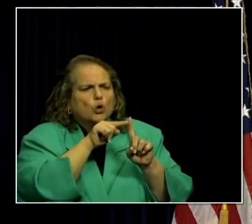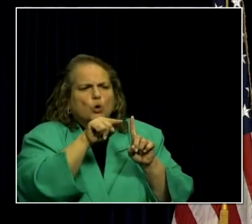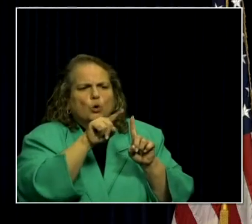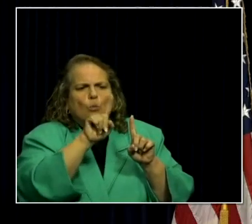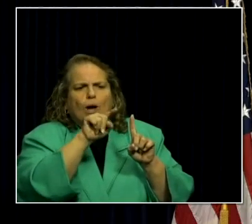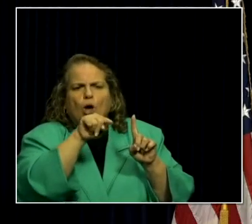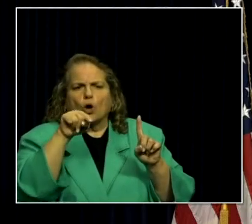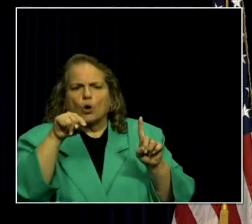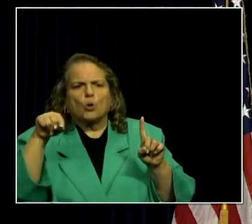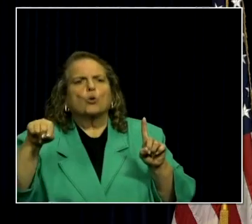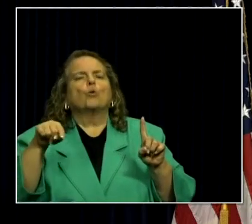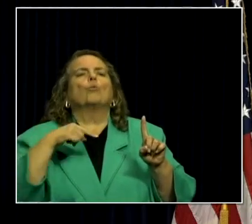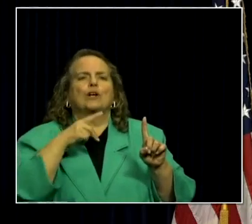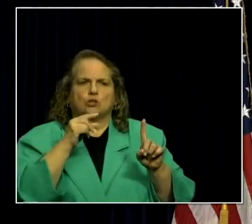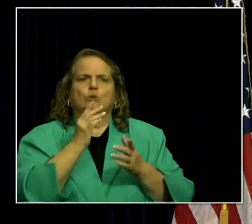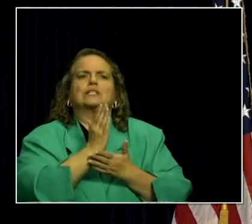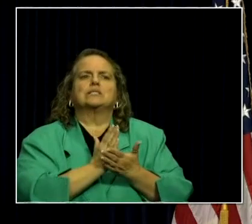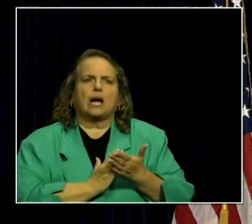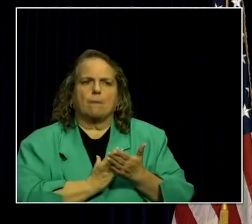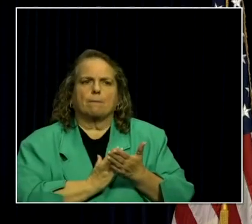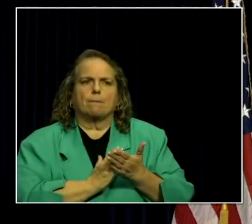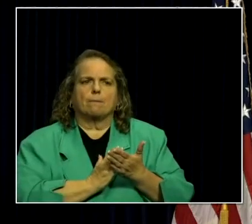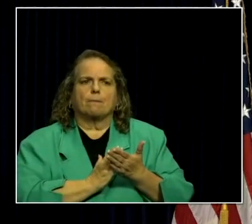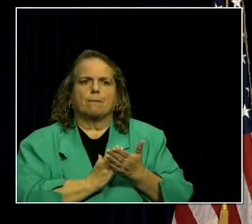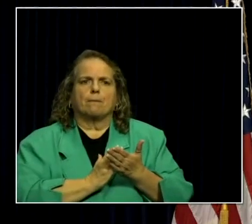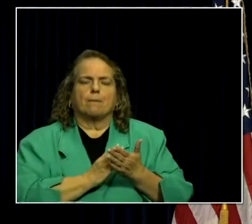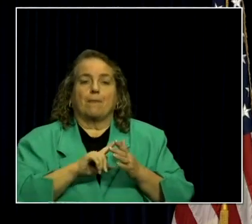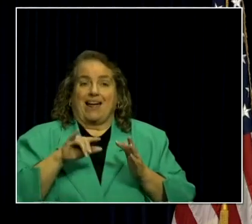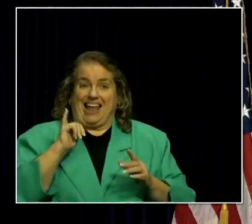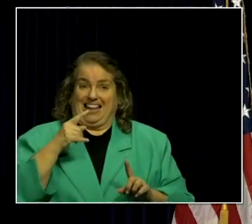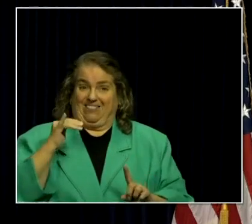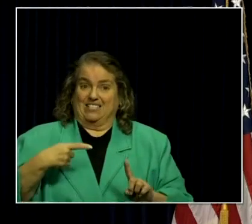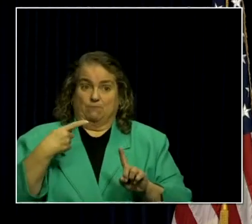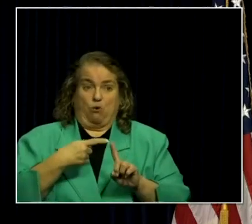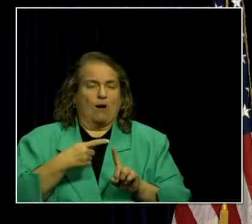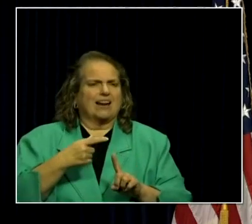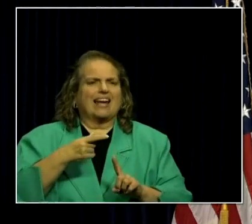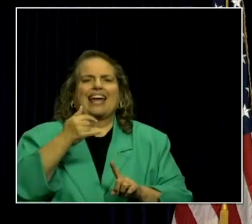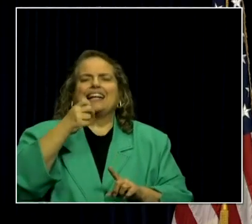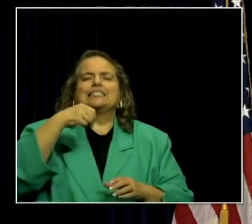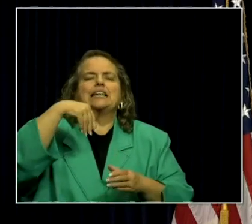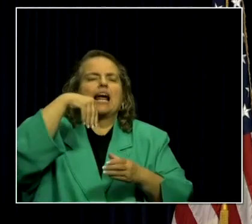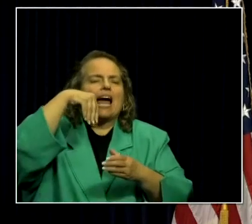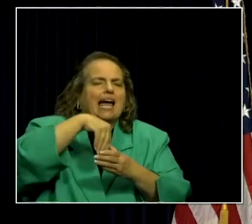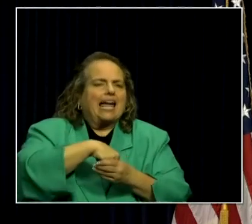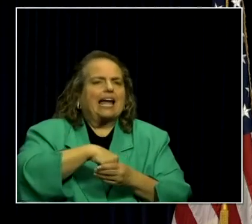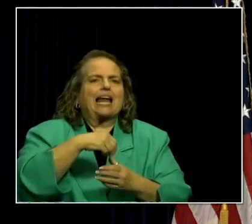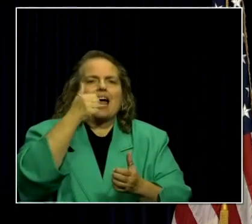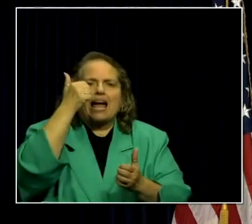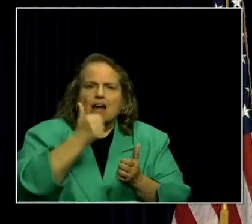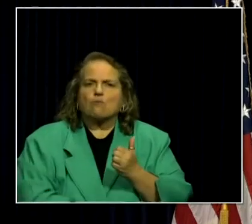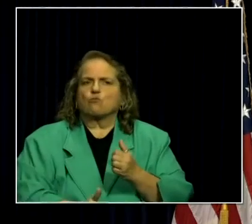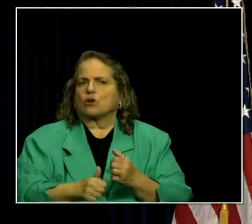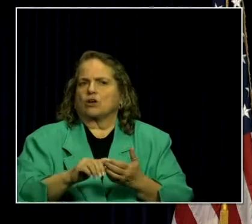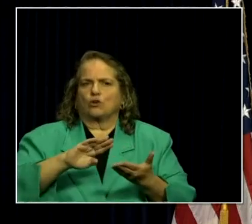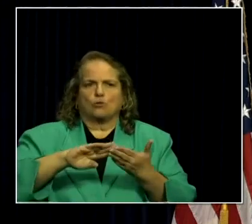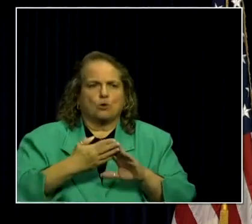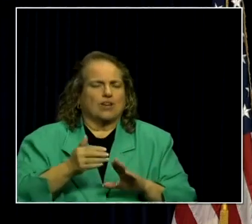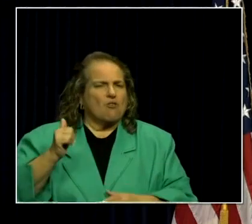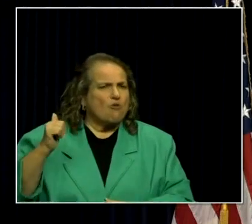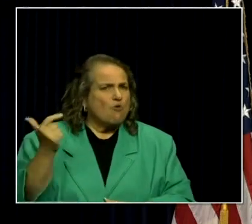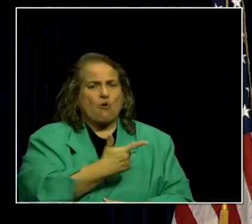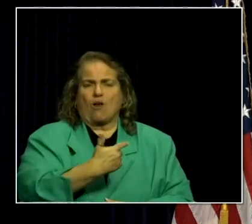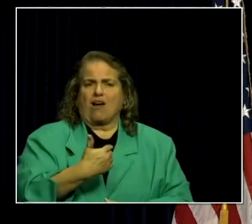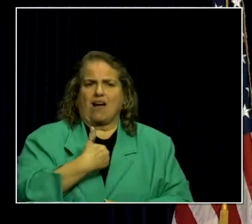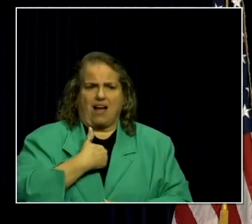community. Everyone and everybody needs to treat themselves like they could be a carrier and a spreader of it. That's why the social